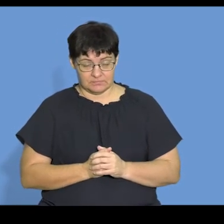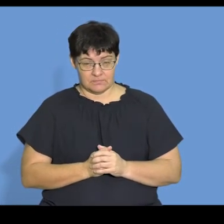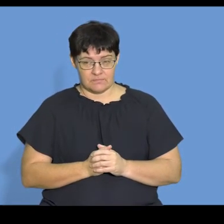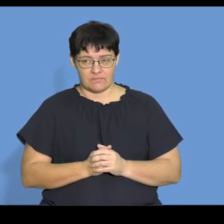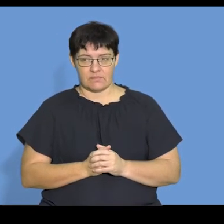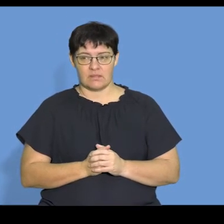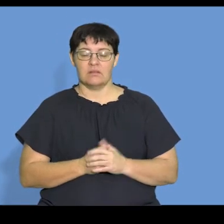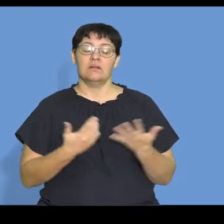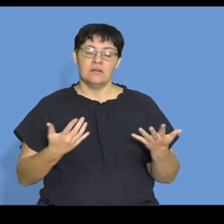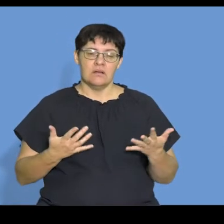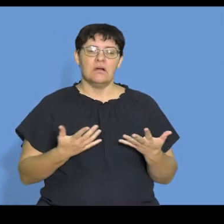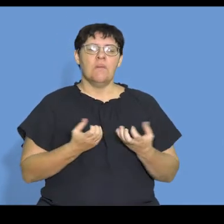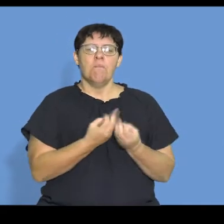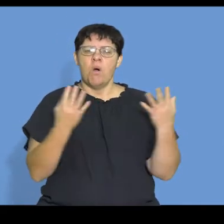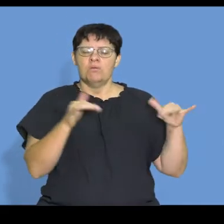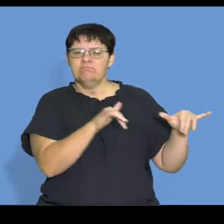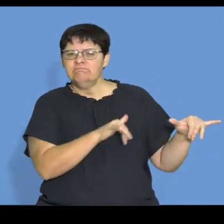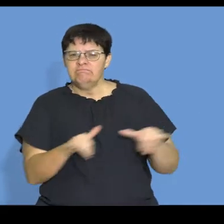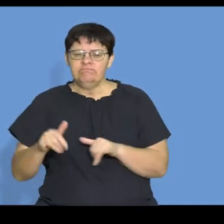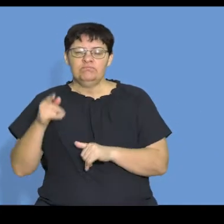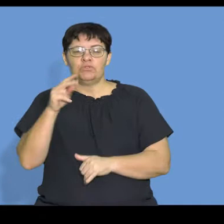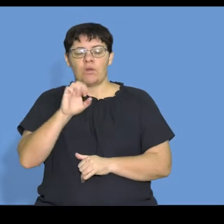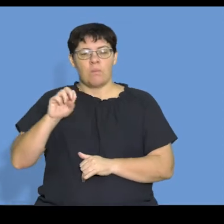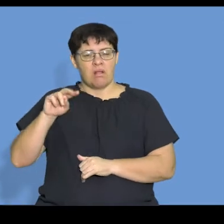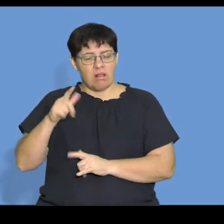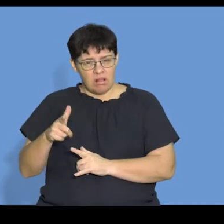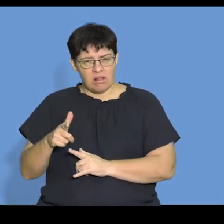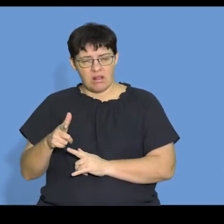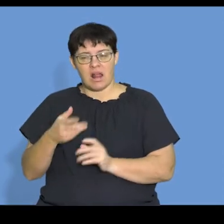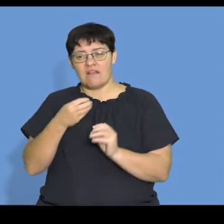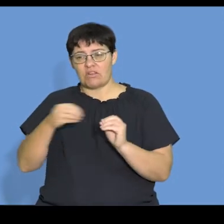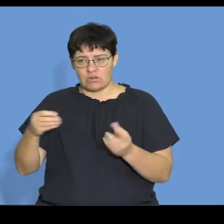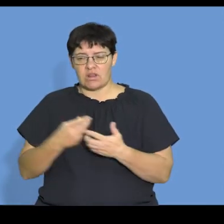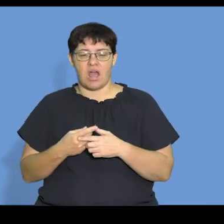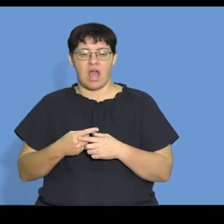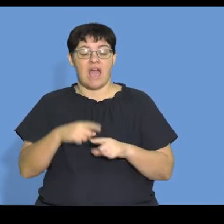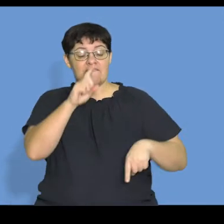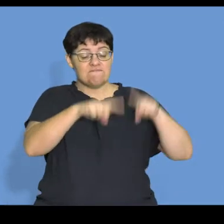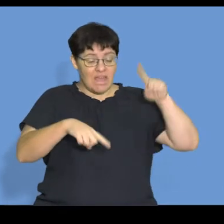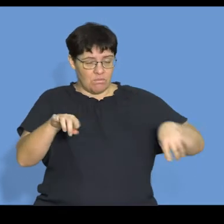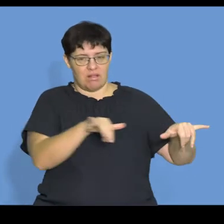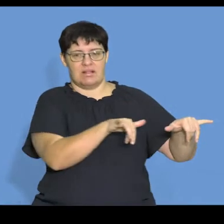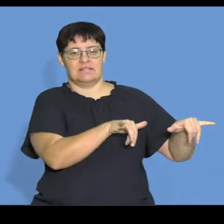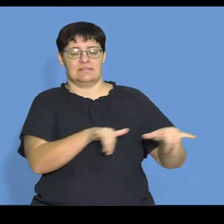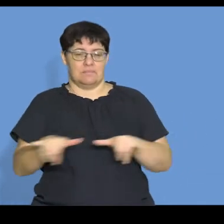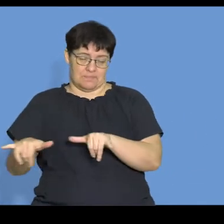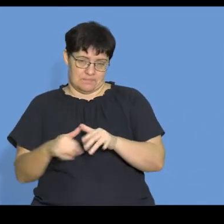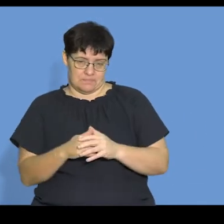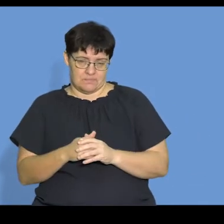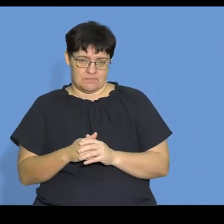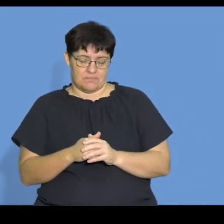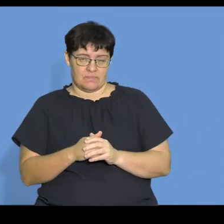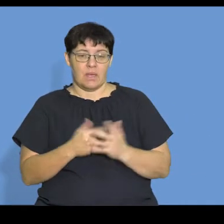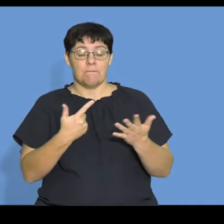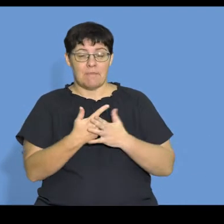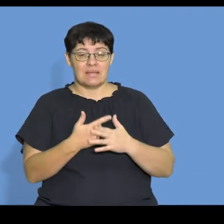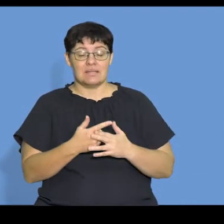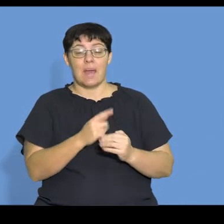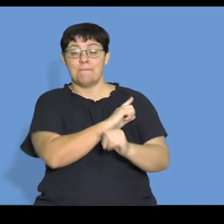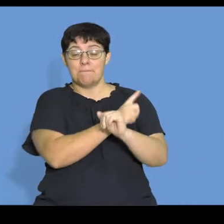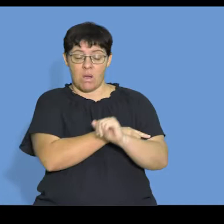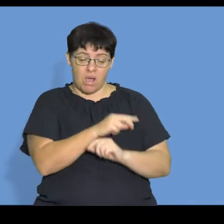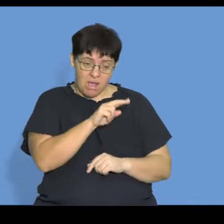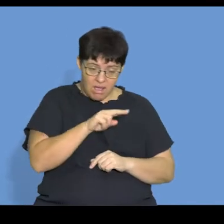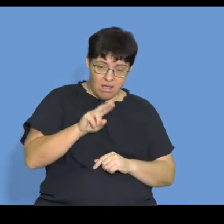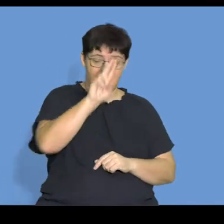most common trinomials that can be factorized have the same variable raised to different powers, right? So